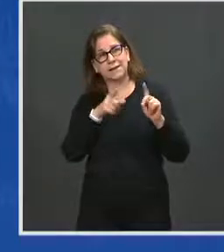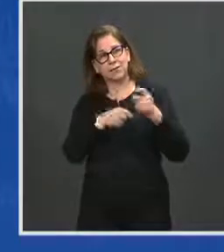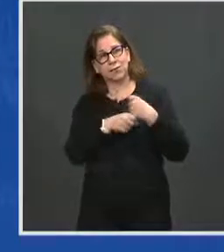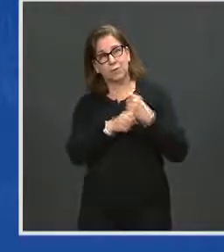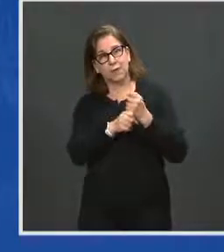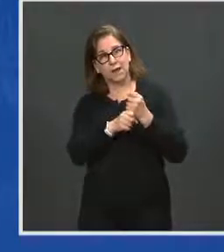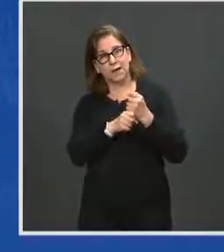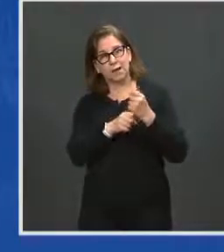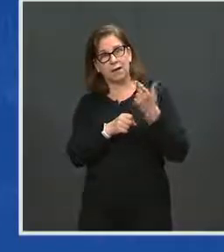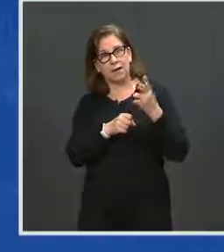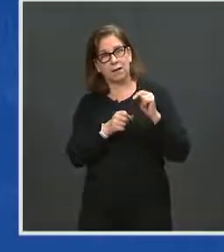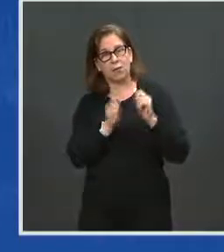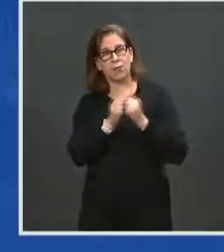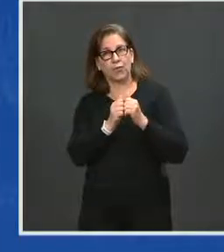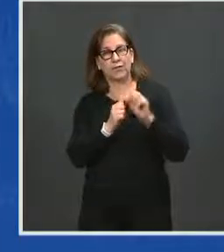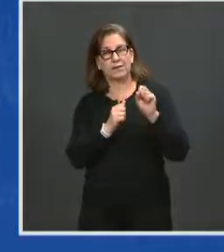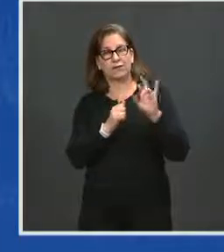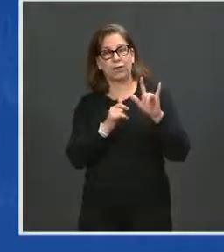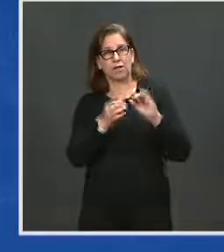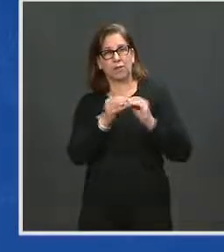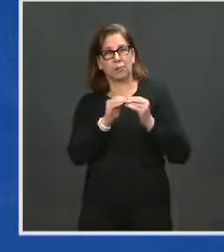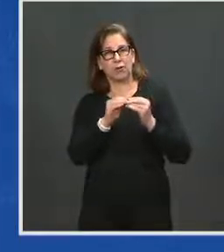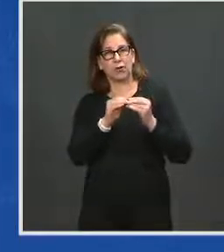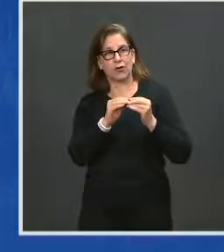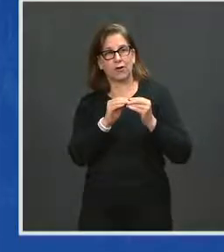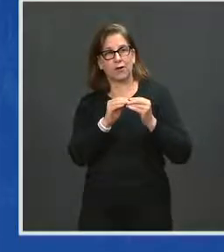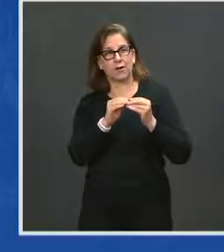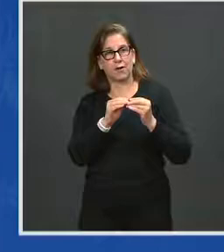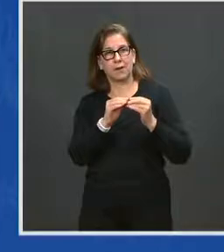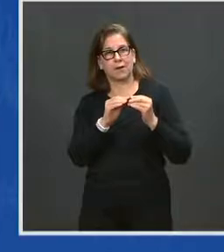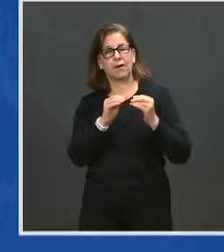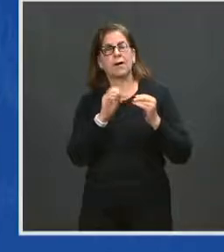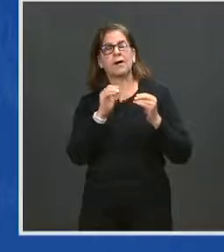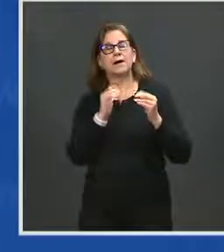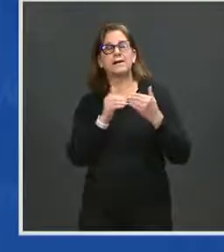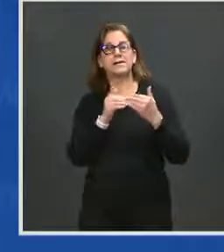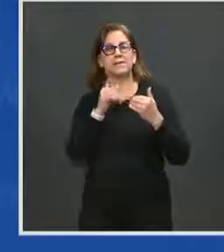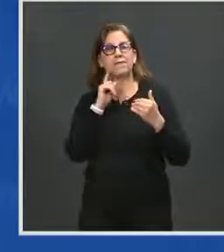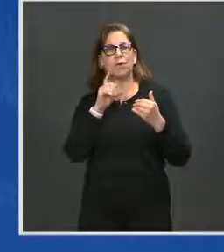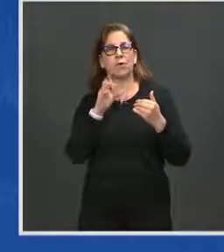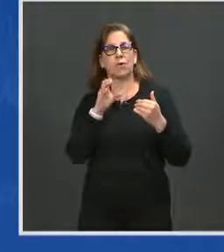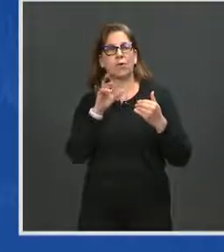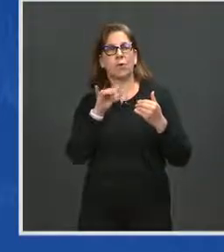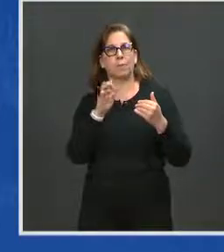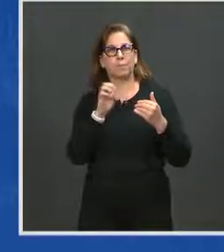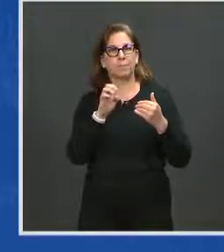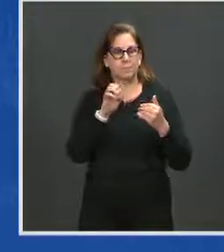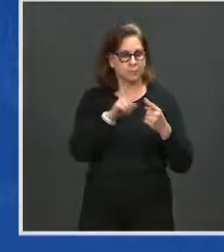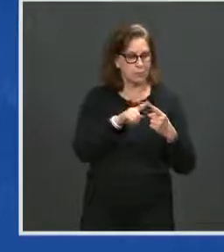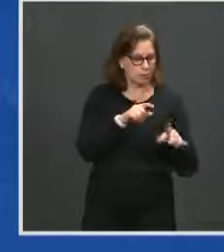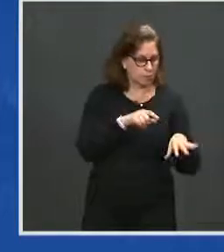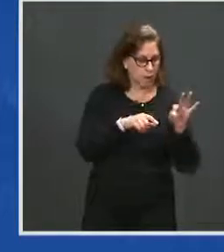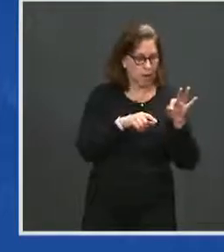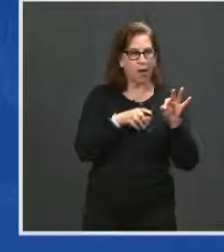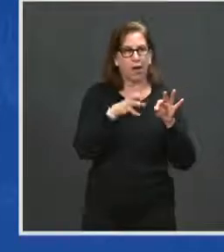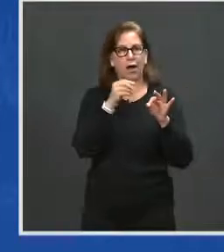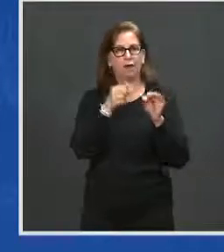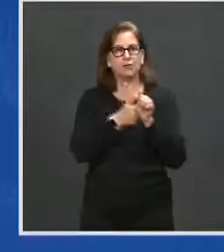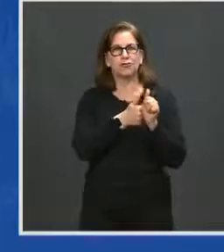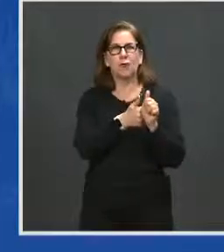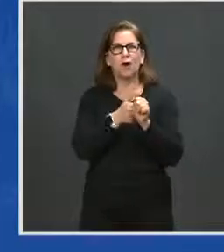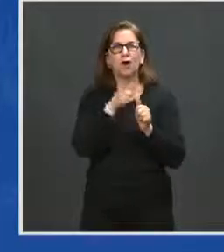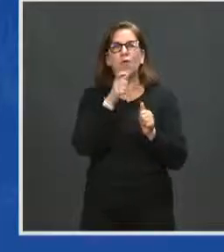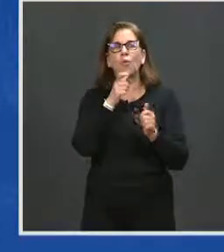they are used in crimes. It also requires licensed firearms dealers to run background checks to ensure